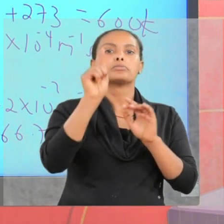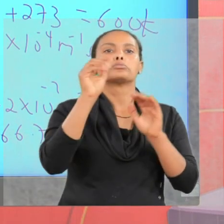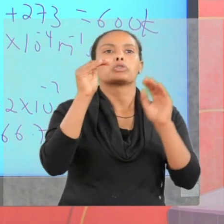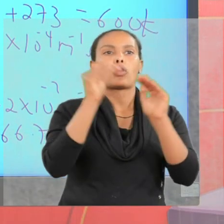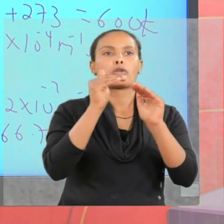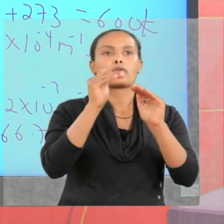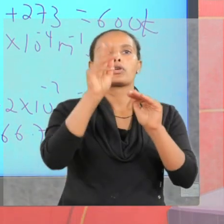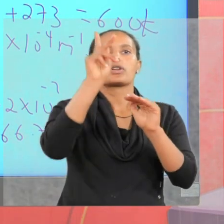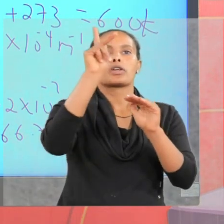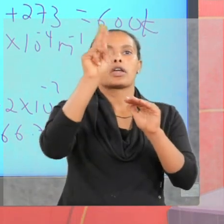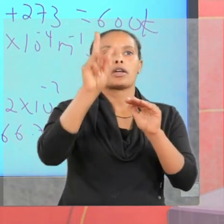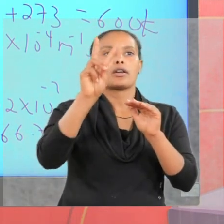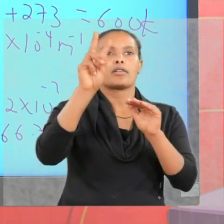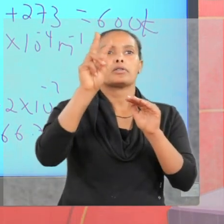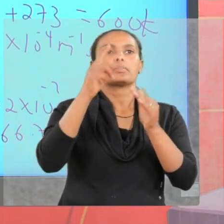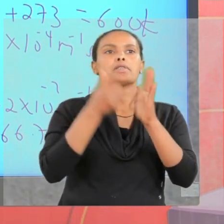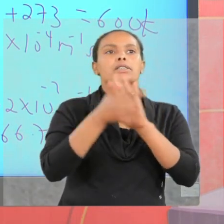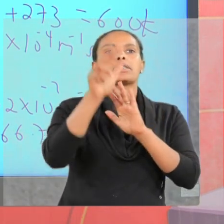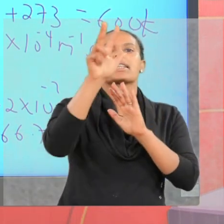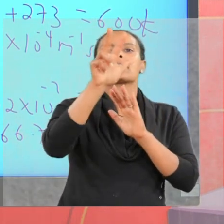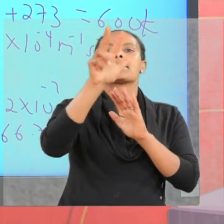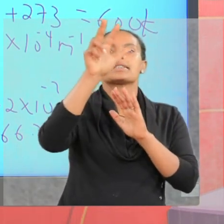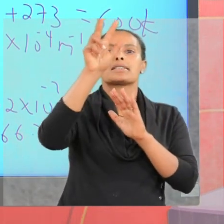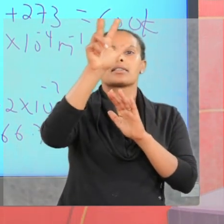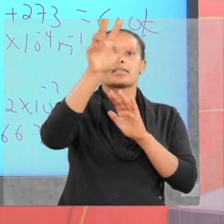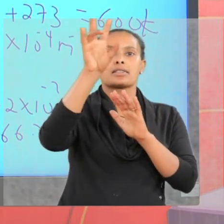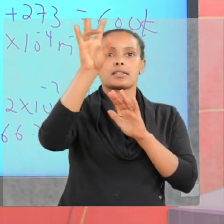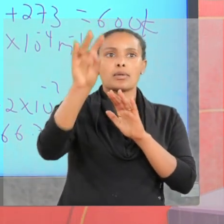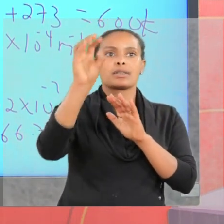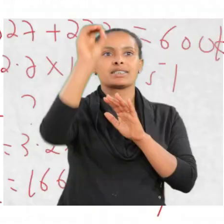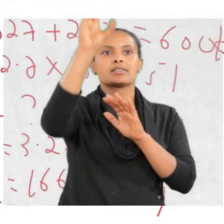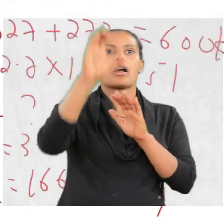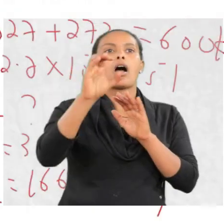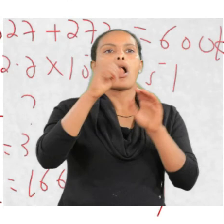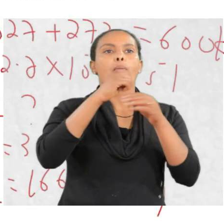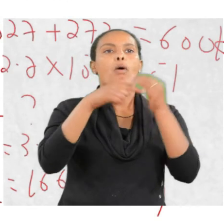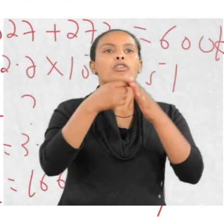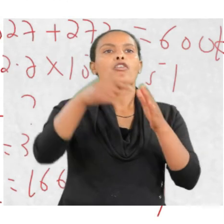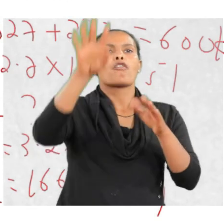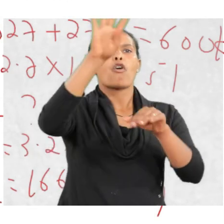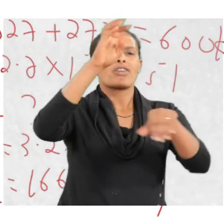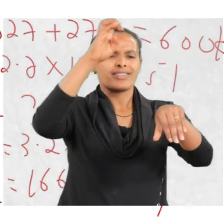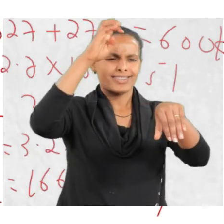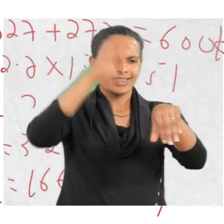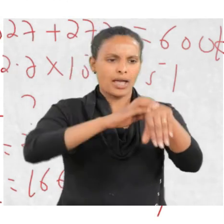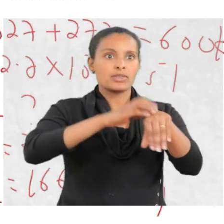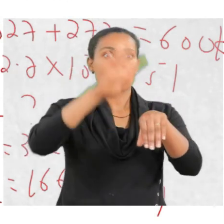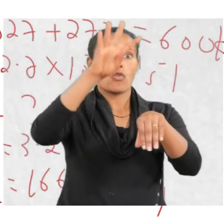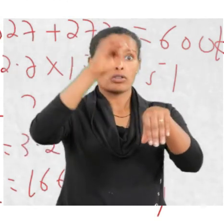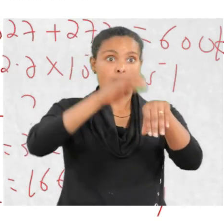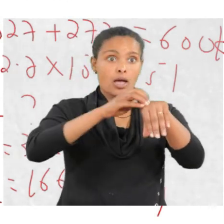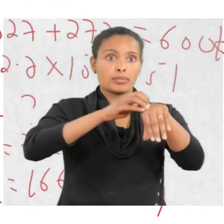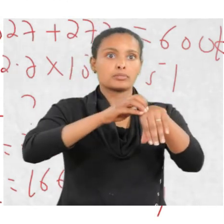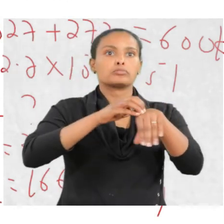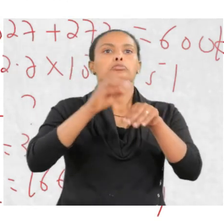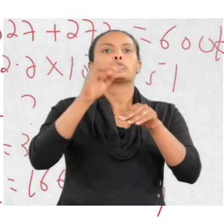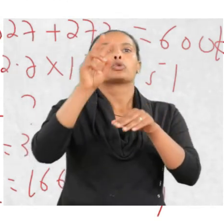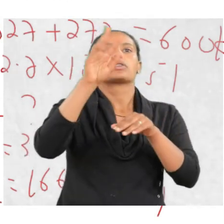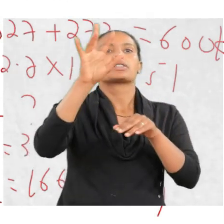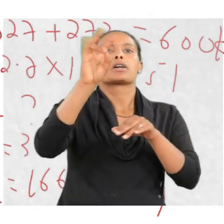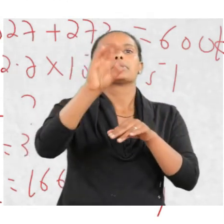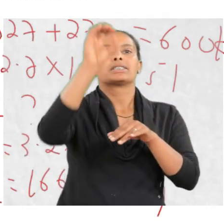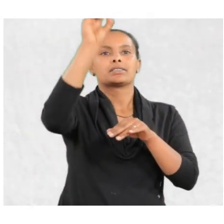4. Now the reaction at 37 degrees centigrade is about 4 times faster than at 27 degrees